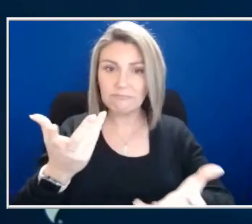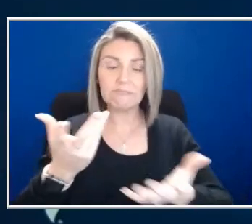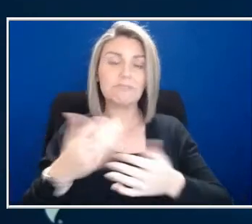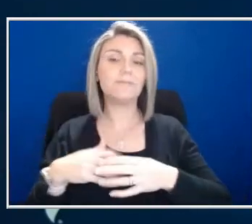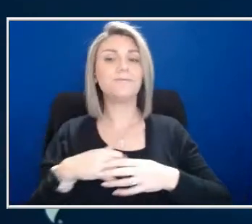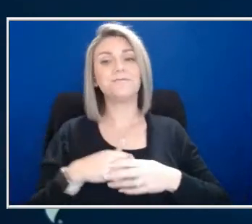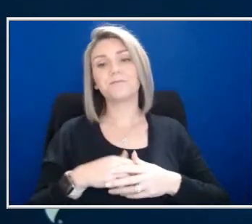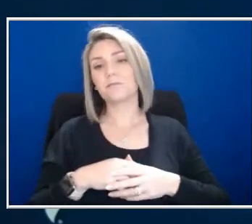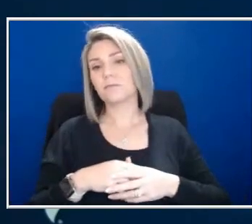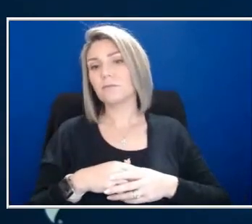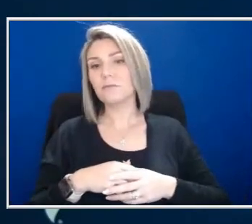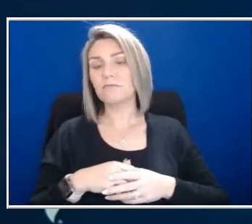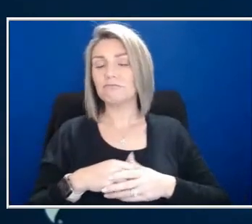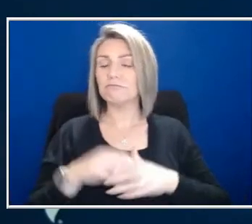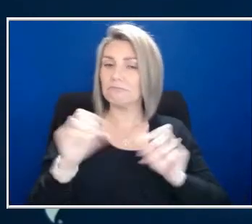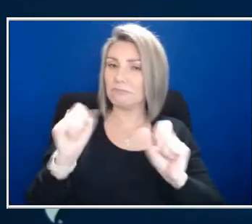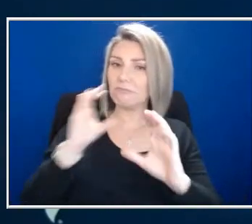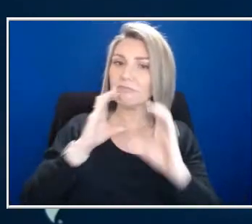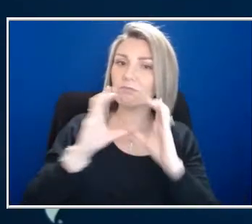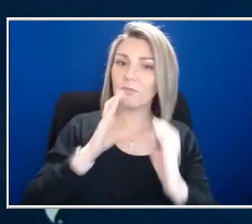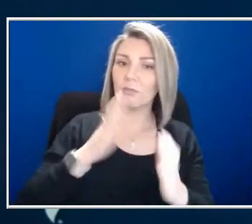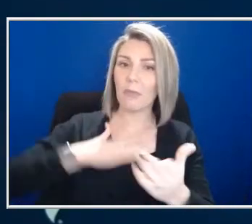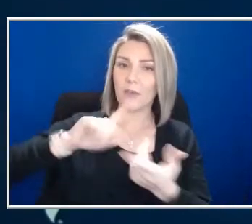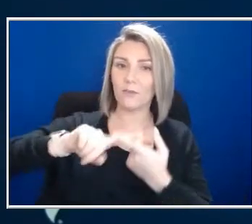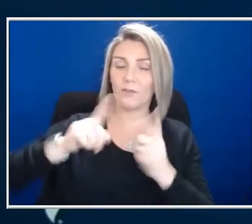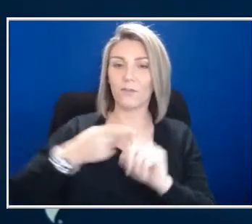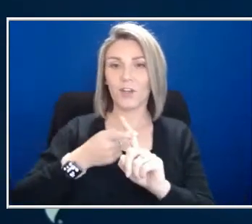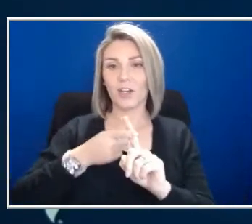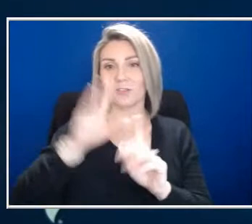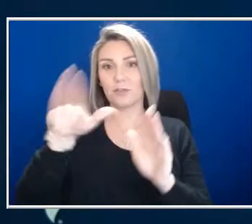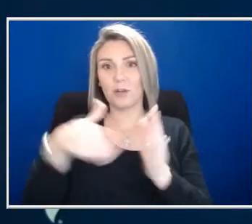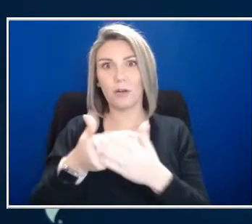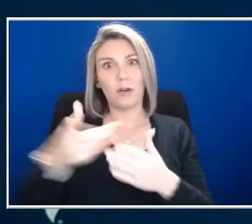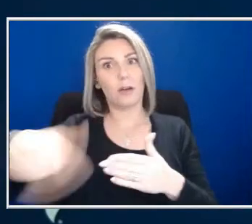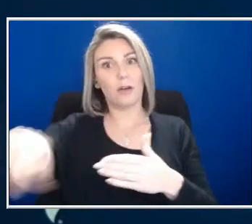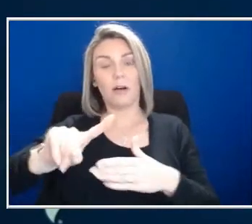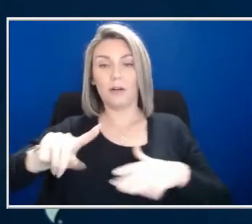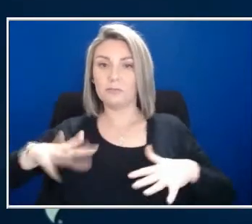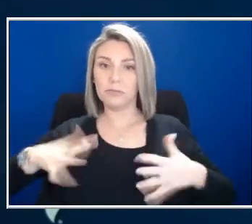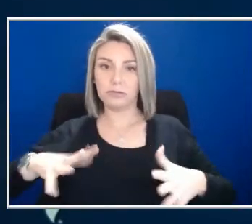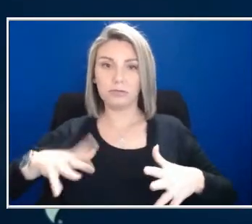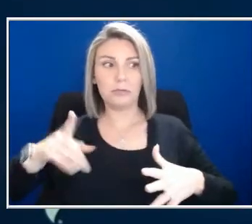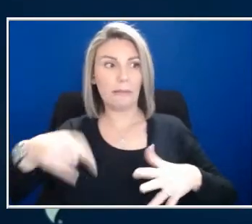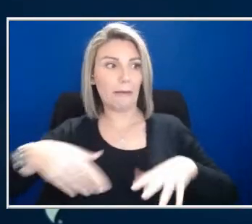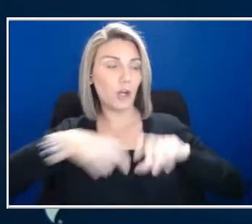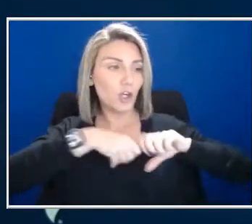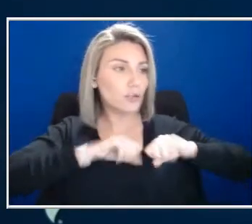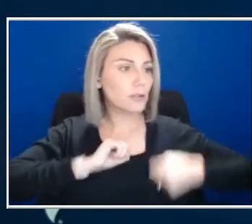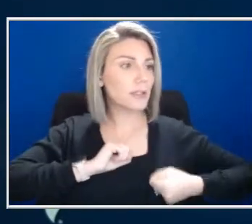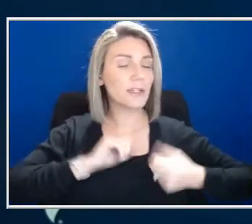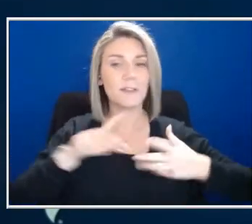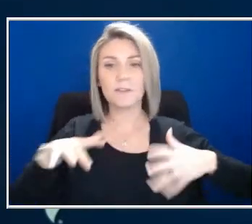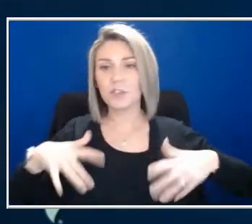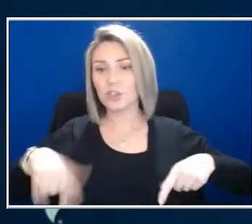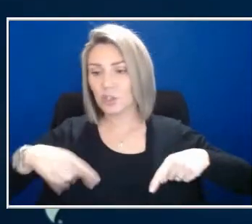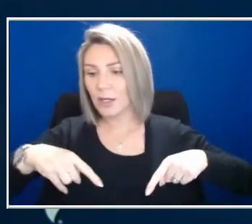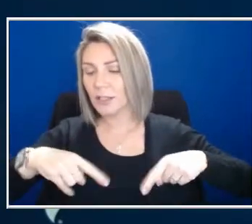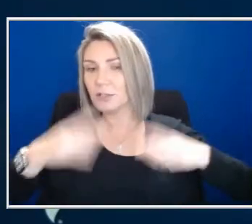able to communicate with my friends, because they're all anxious. They're grieving, and they're anxious. They don't know what to